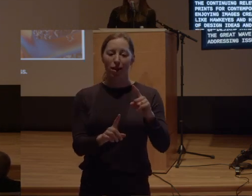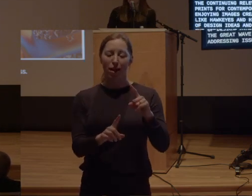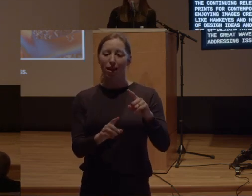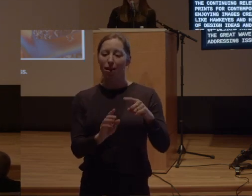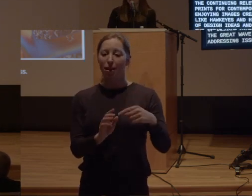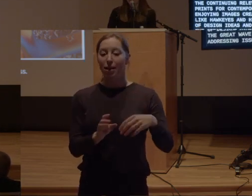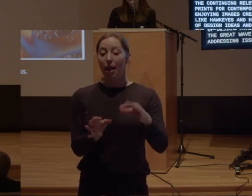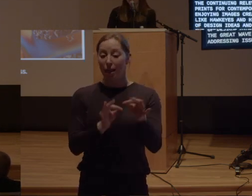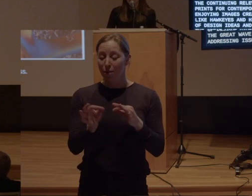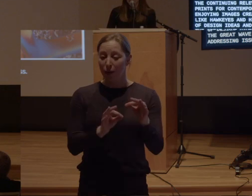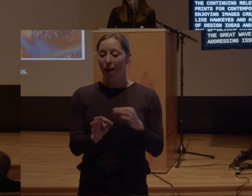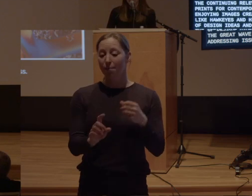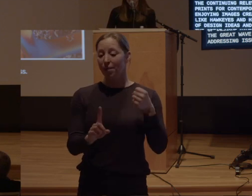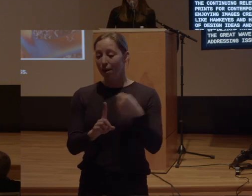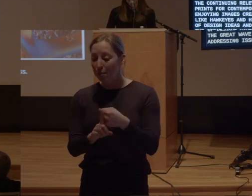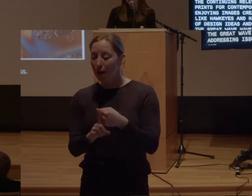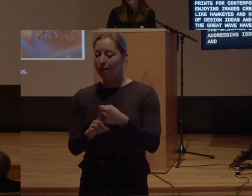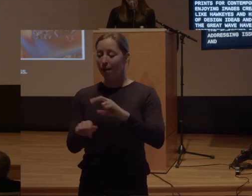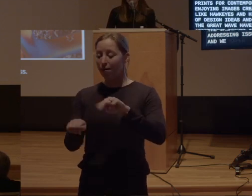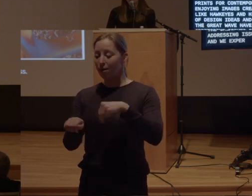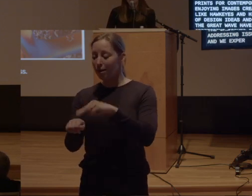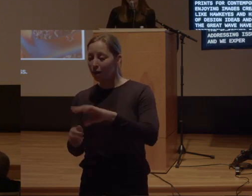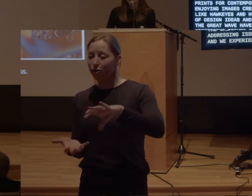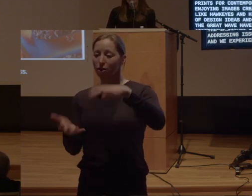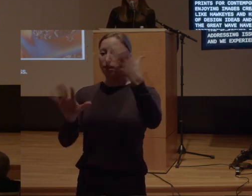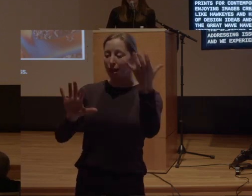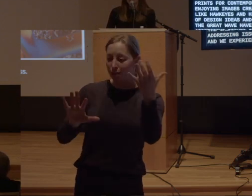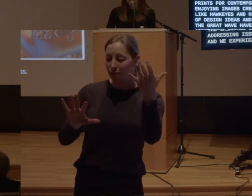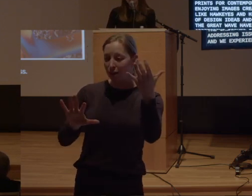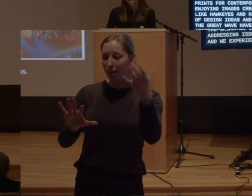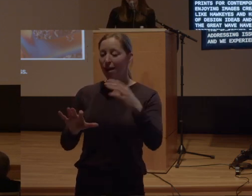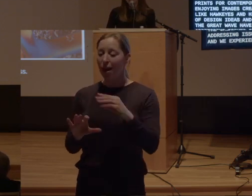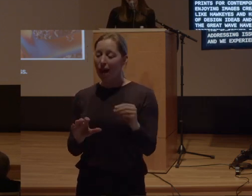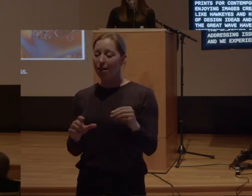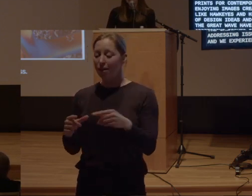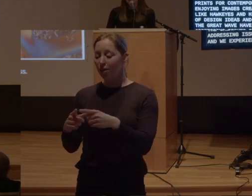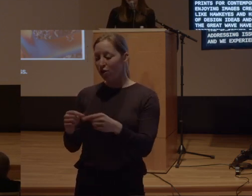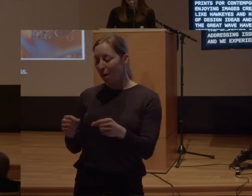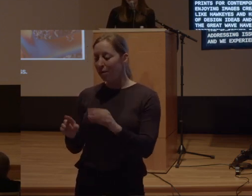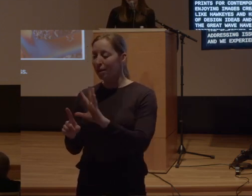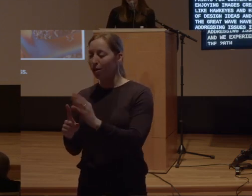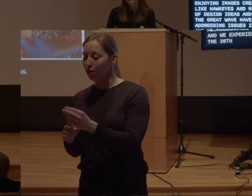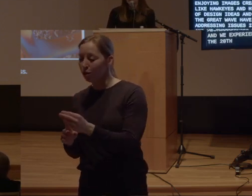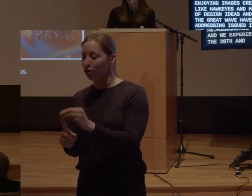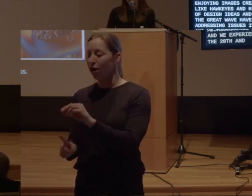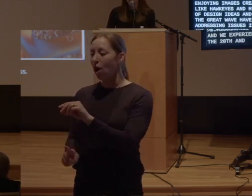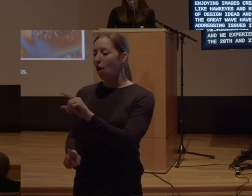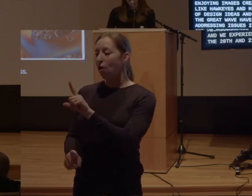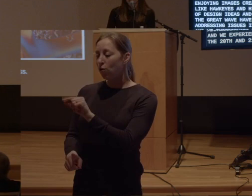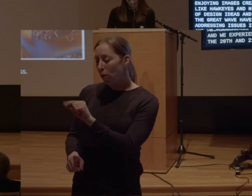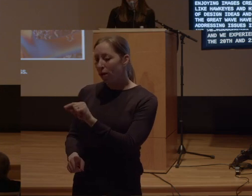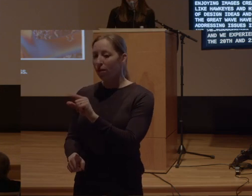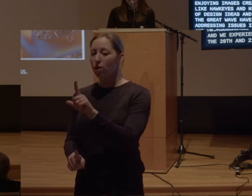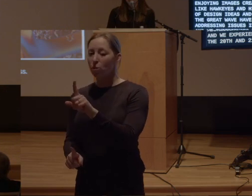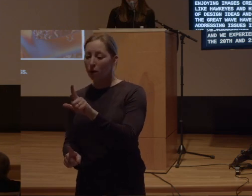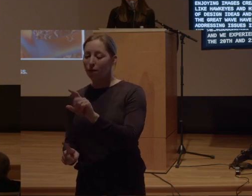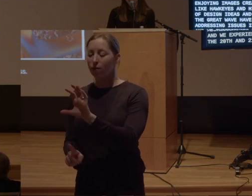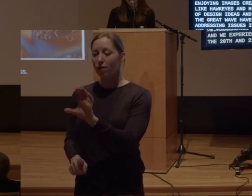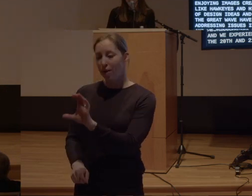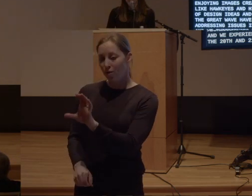as natural disaster and the experiences of the Japanese diaspora in the 20th and 21st centuries.